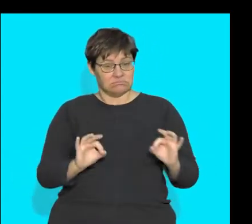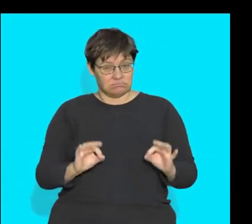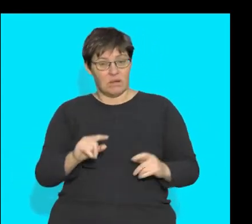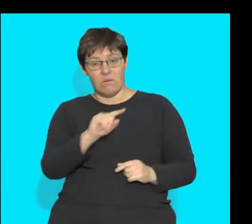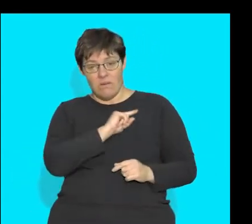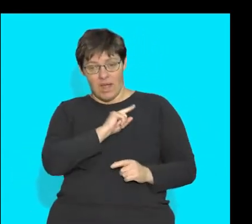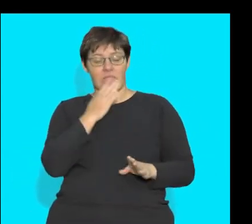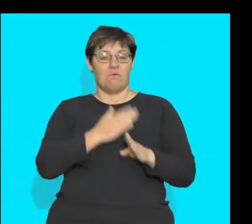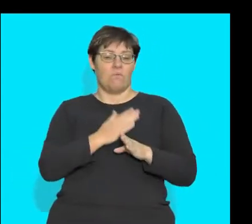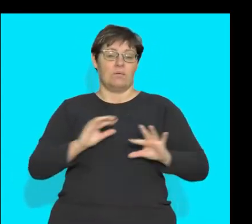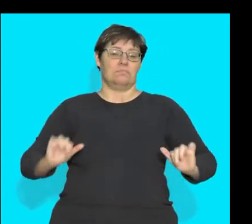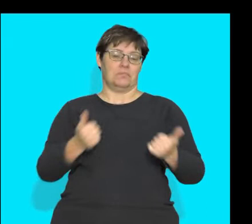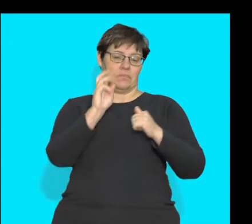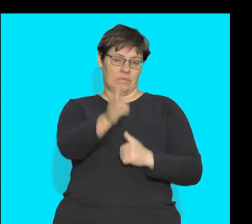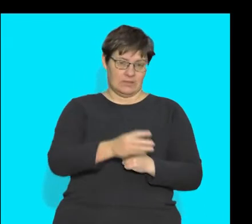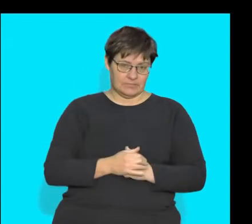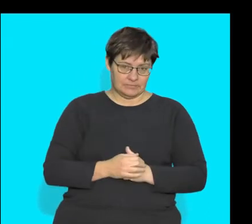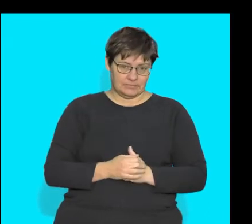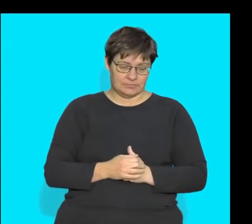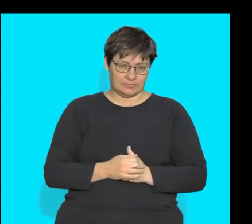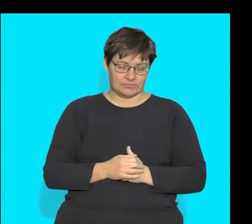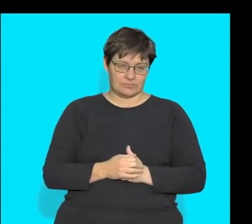going to work properly.